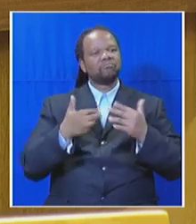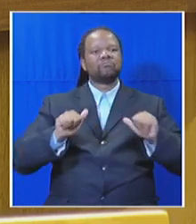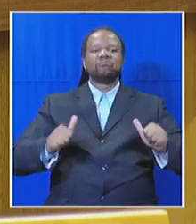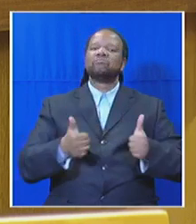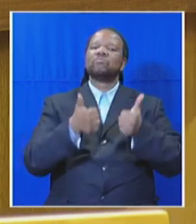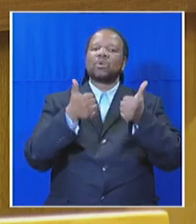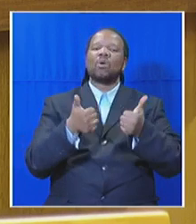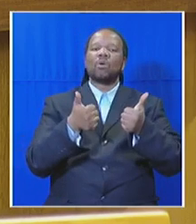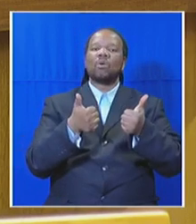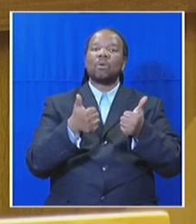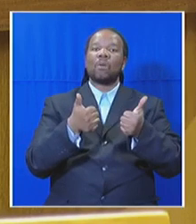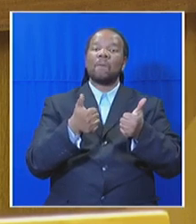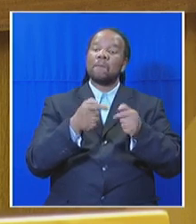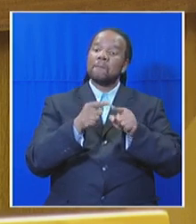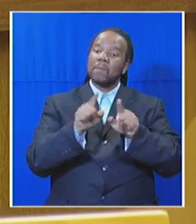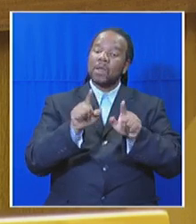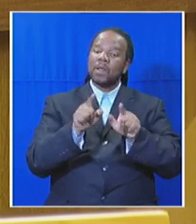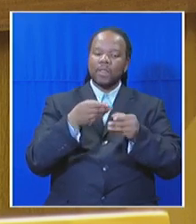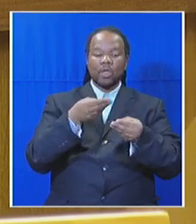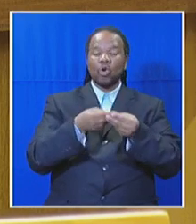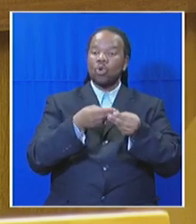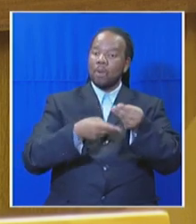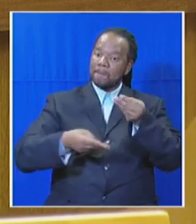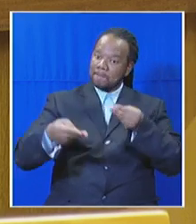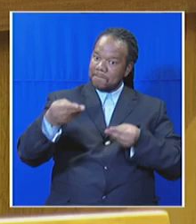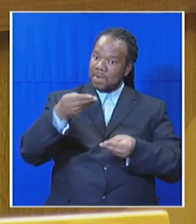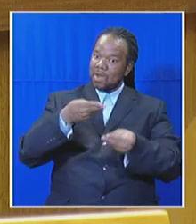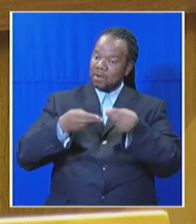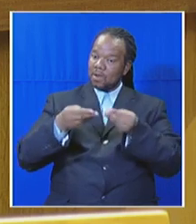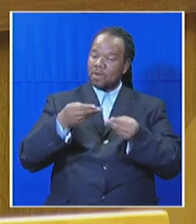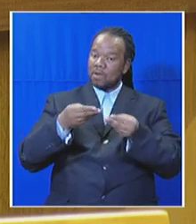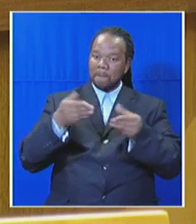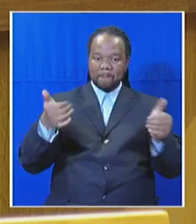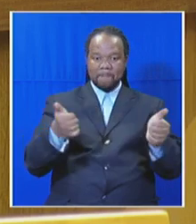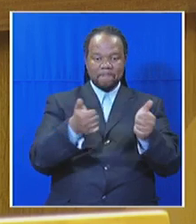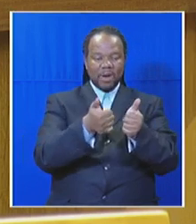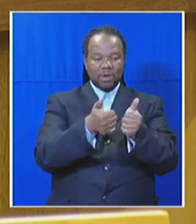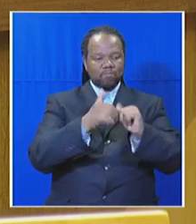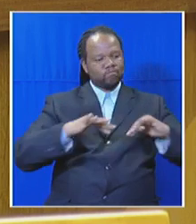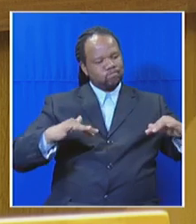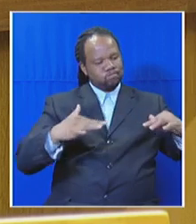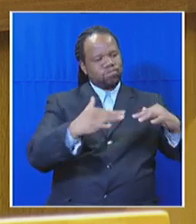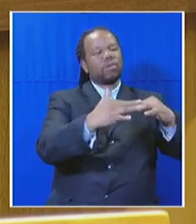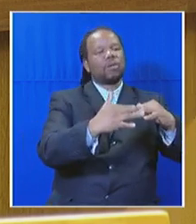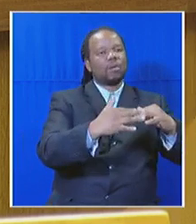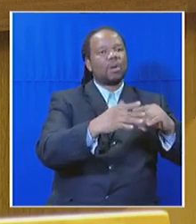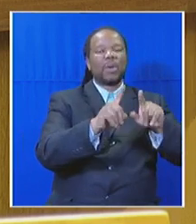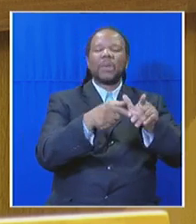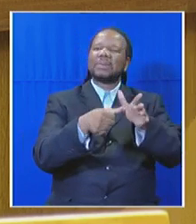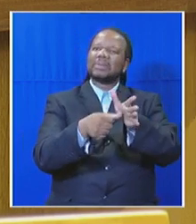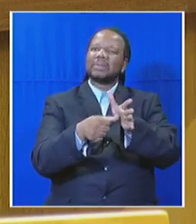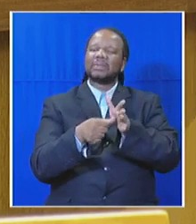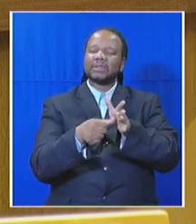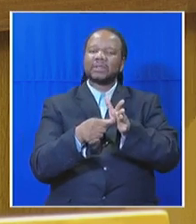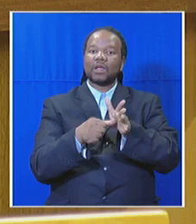to expand our economic cooperation with these partners in key areas such as